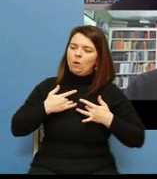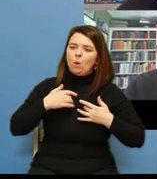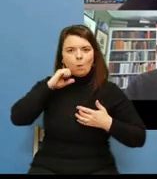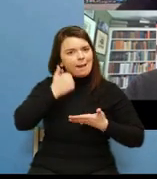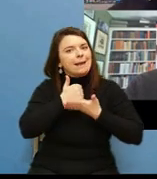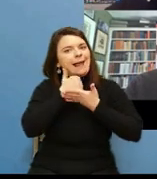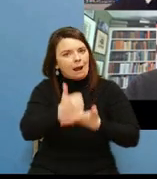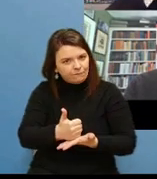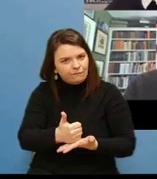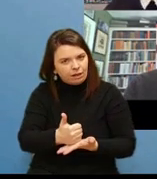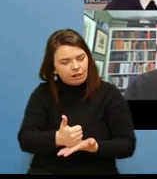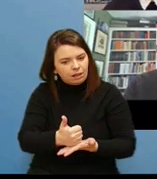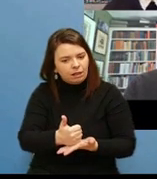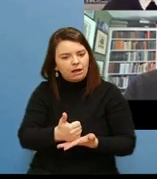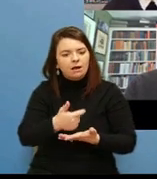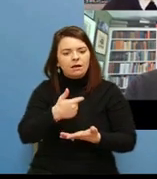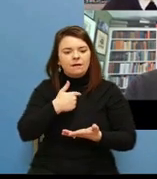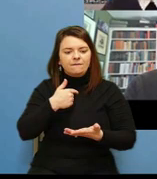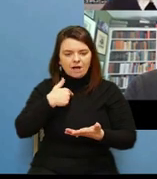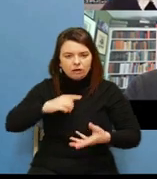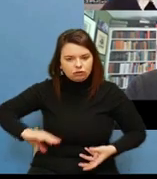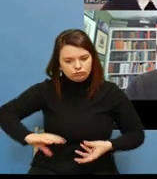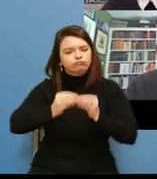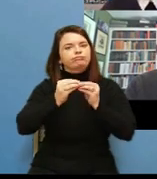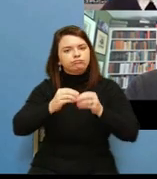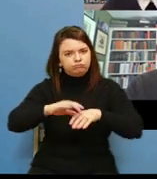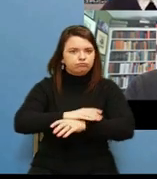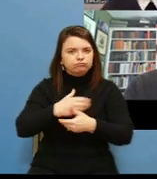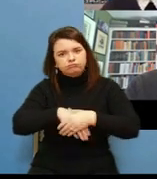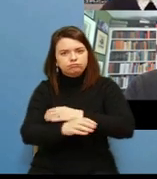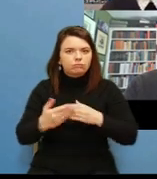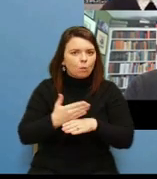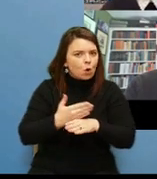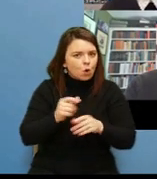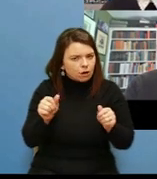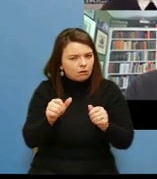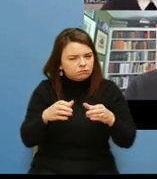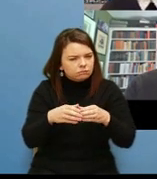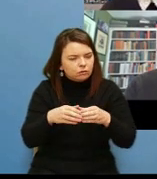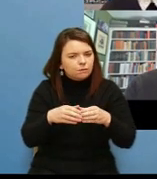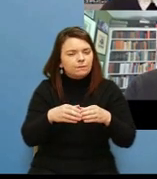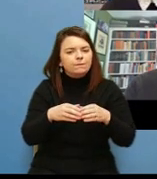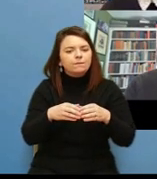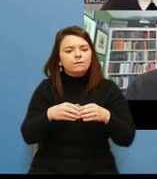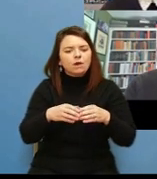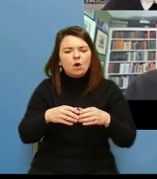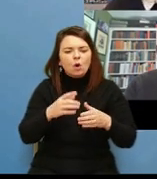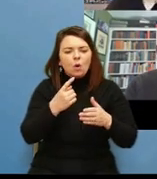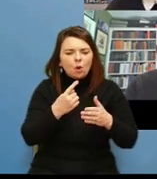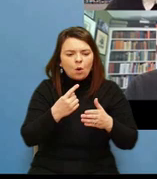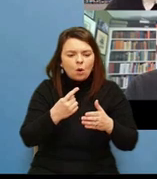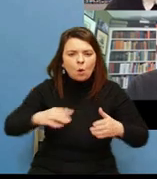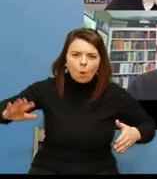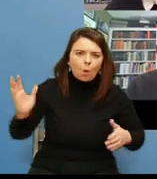meeting, I think it might be helpful to just do a small piece of work, and this